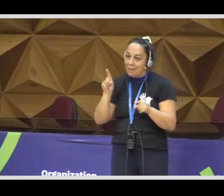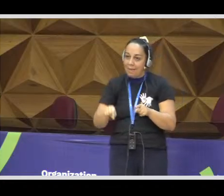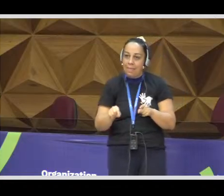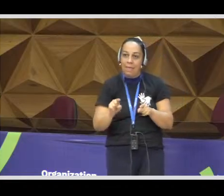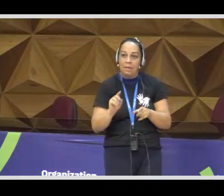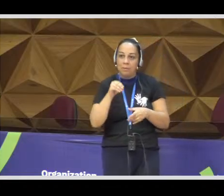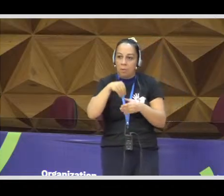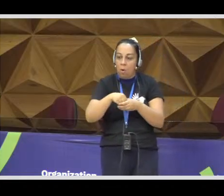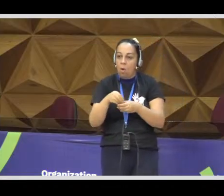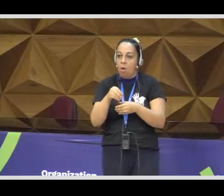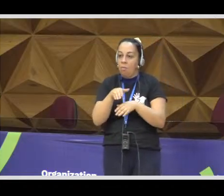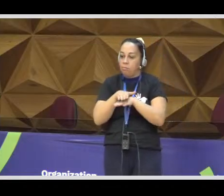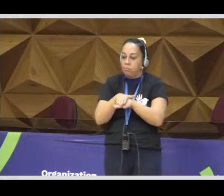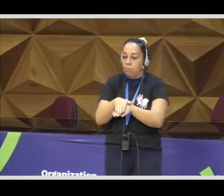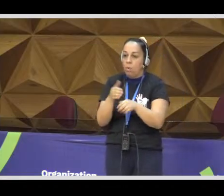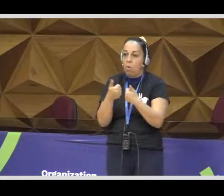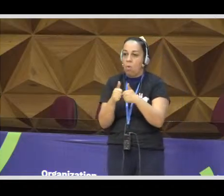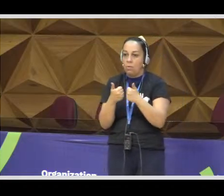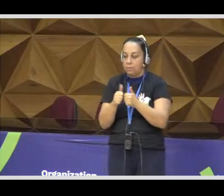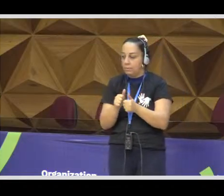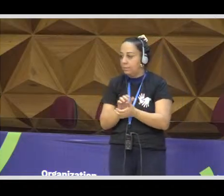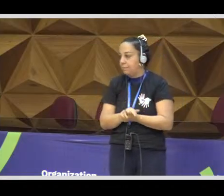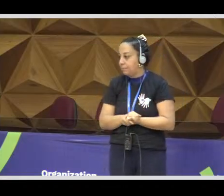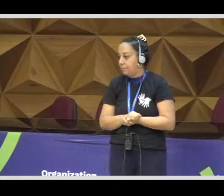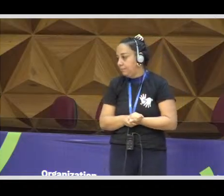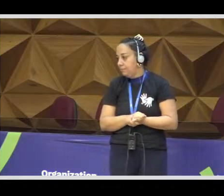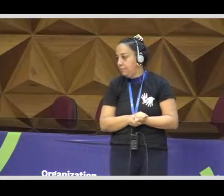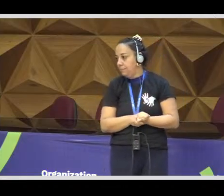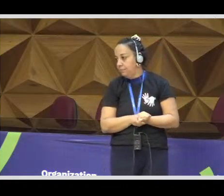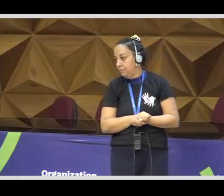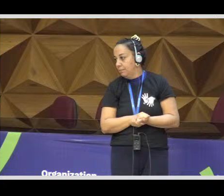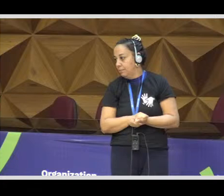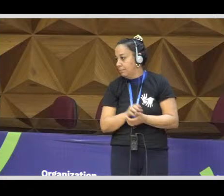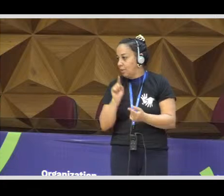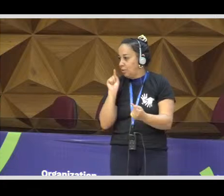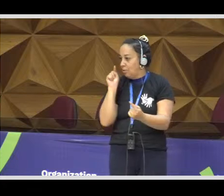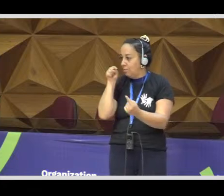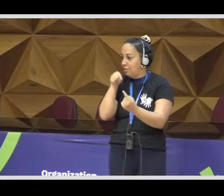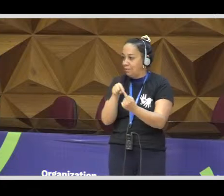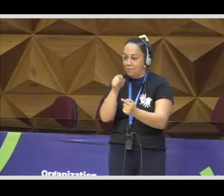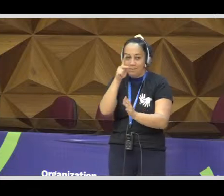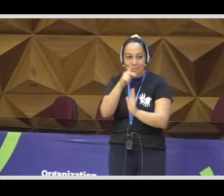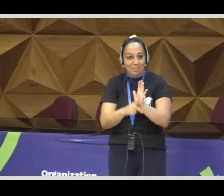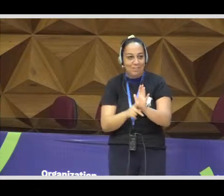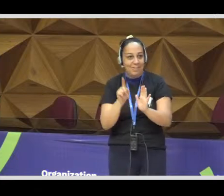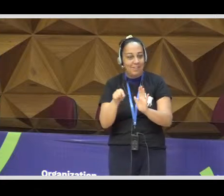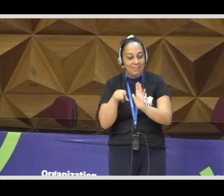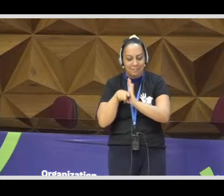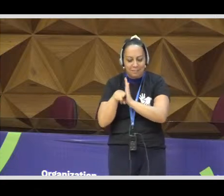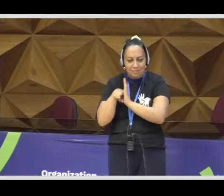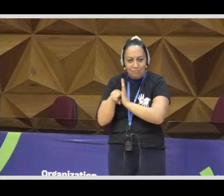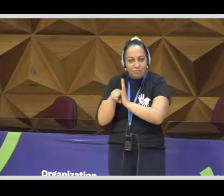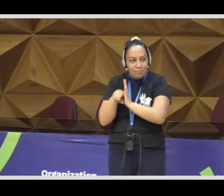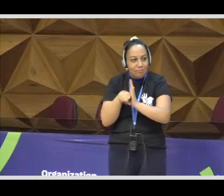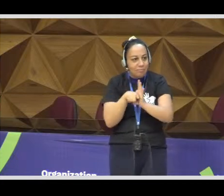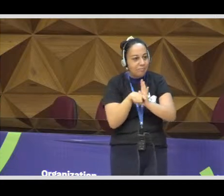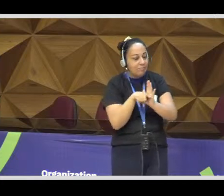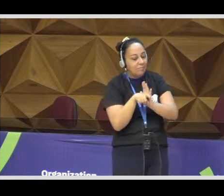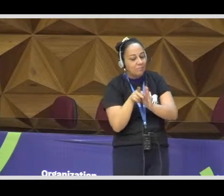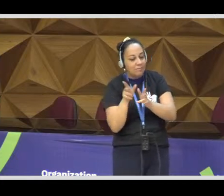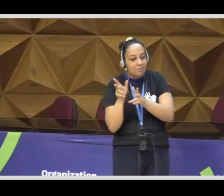So the aim of this project was to kind of investigate this untapped area. Just